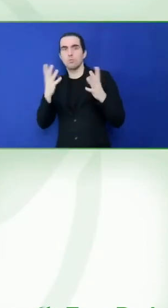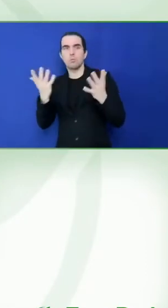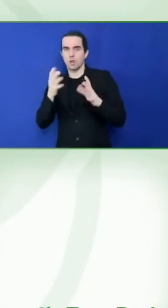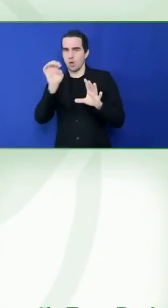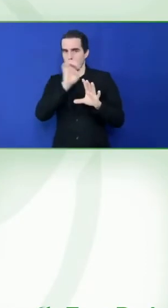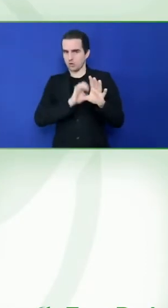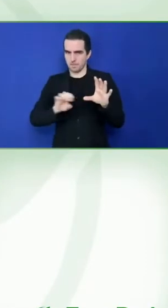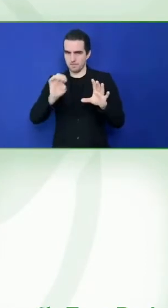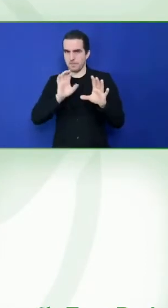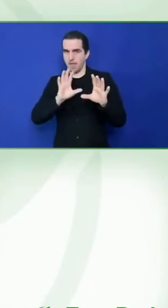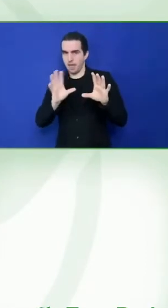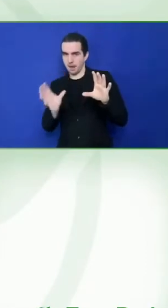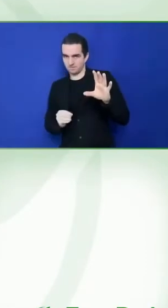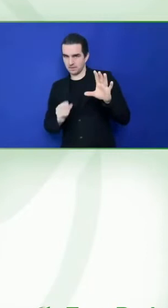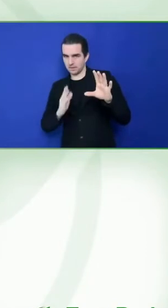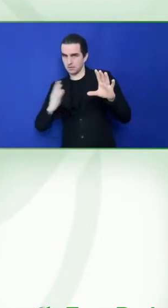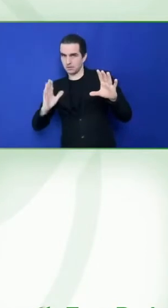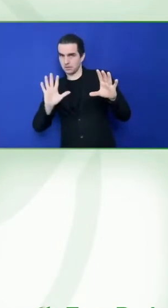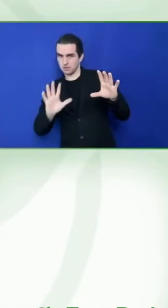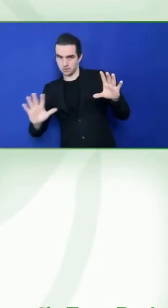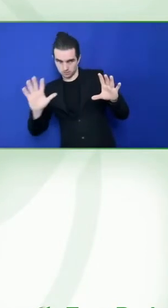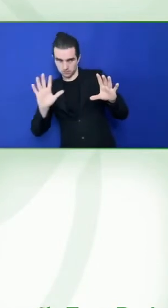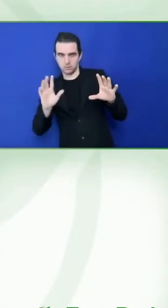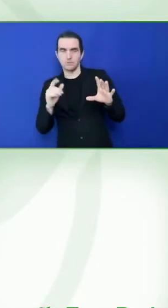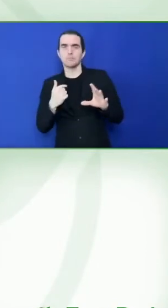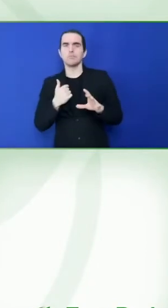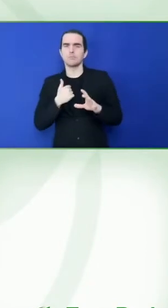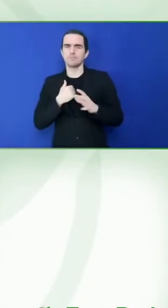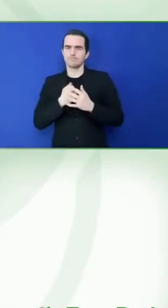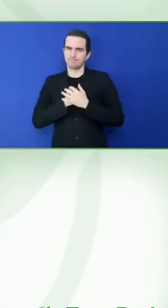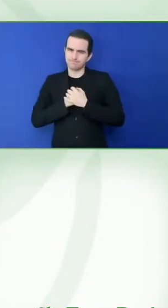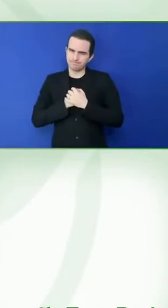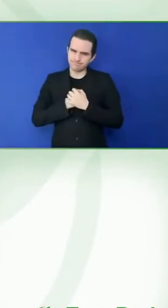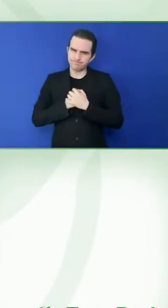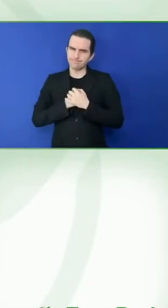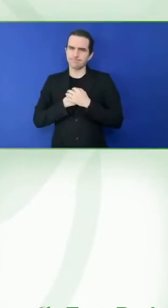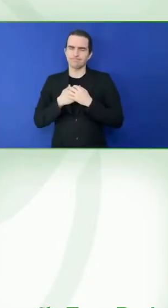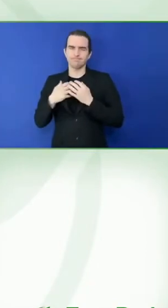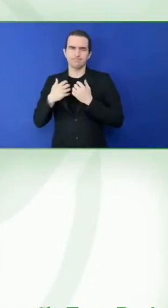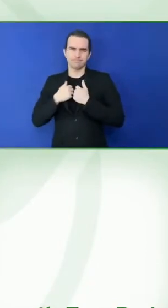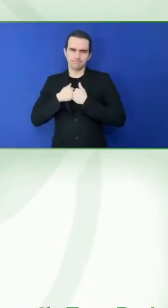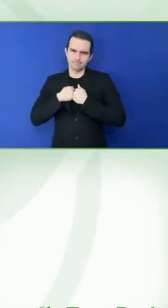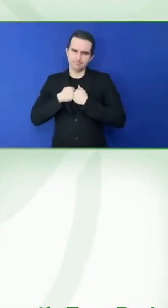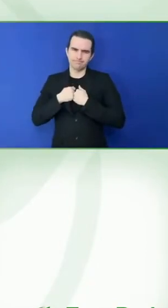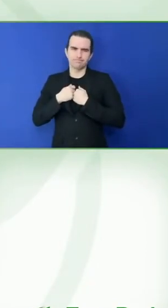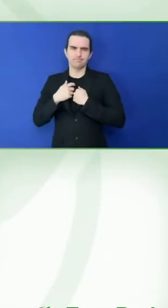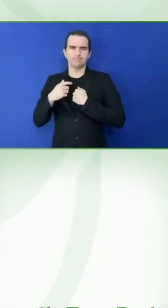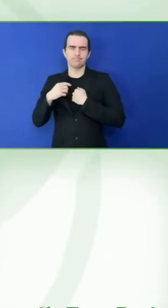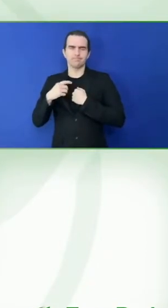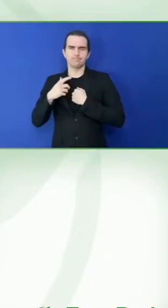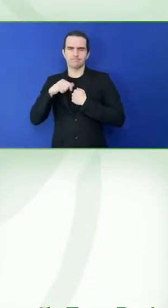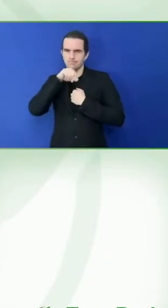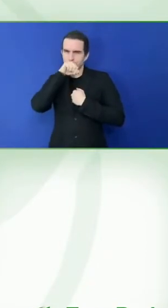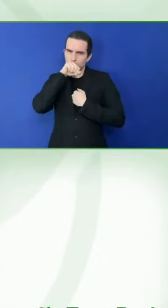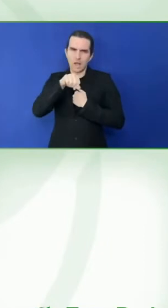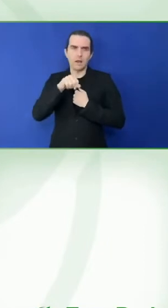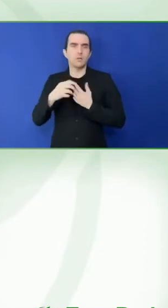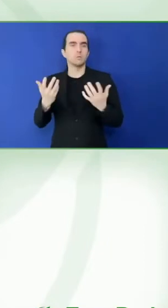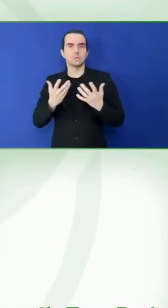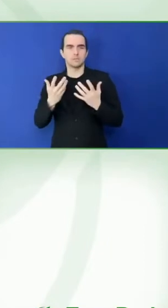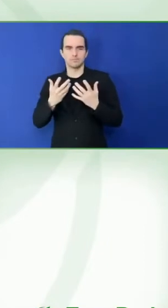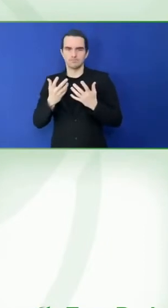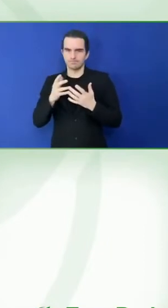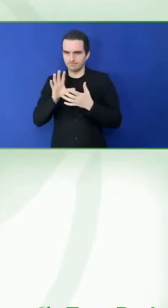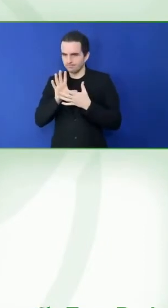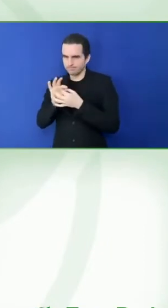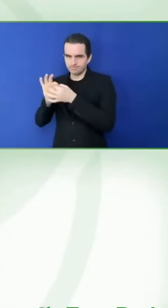at a Google-style level. What is disability in Africa? What is disability in India? Because if you don't ask the right questions,